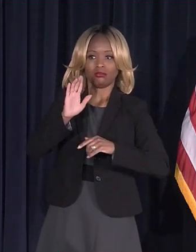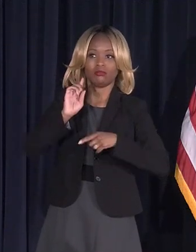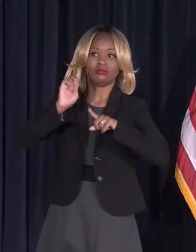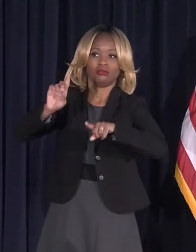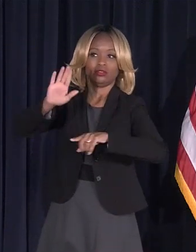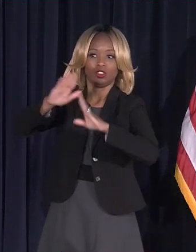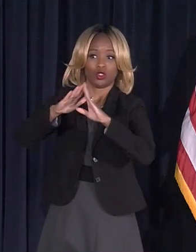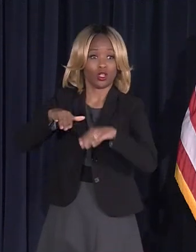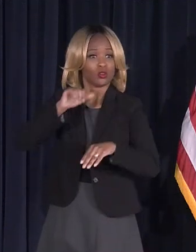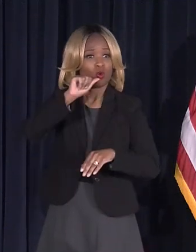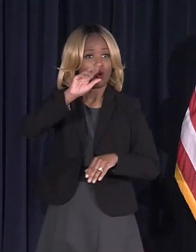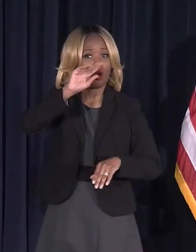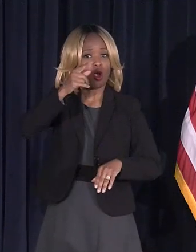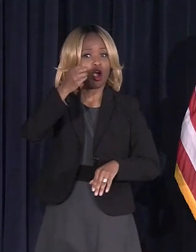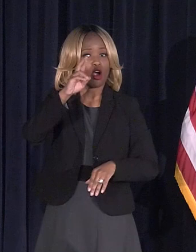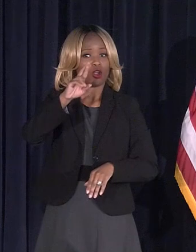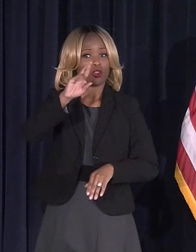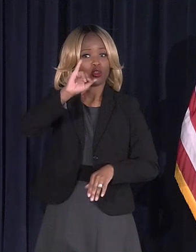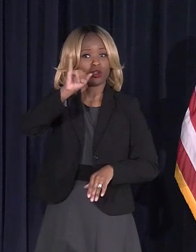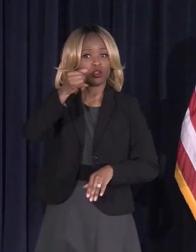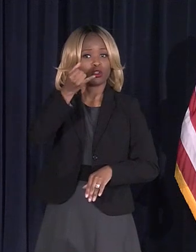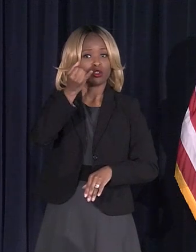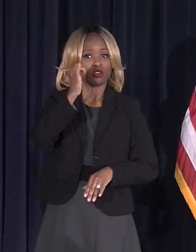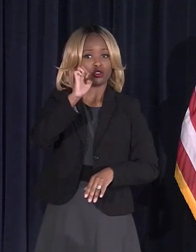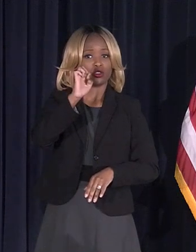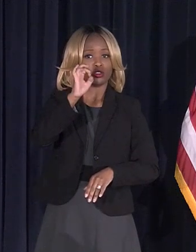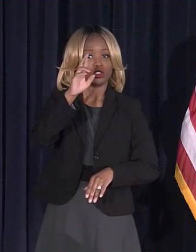Jemison's here. Arthur, how long is it going to take us to get through the wait list?